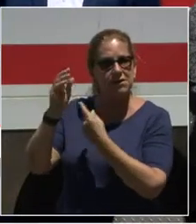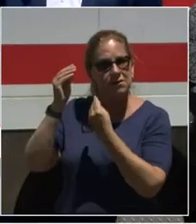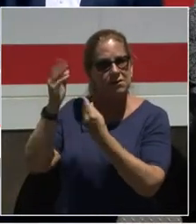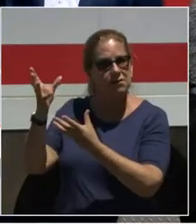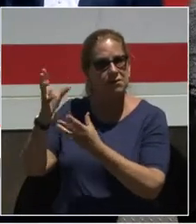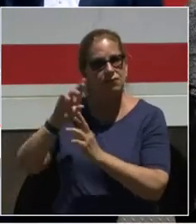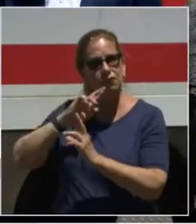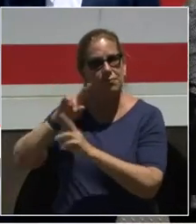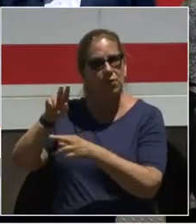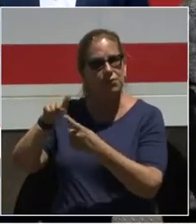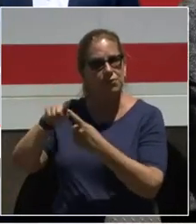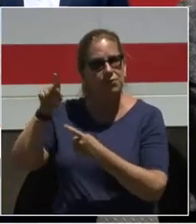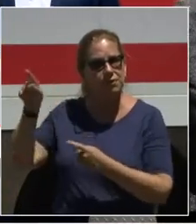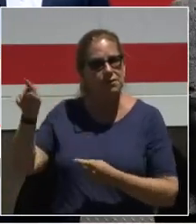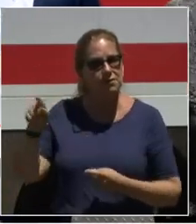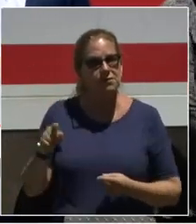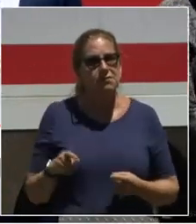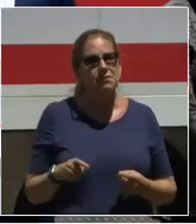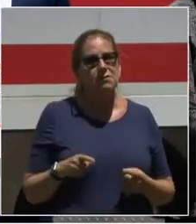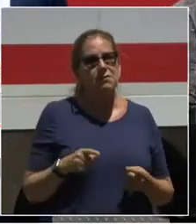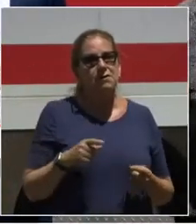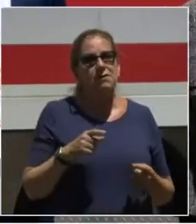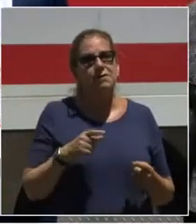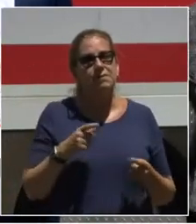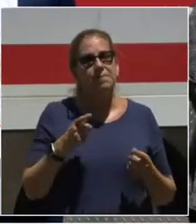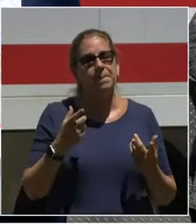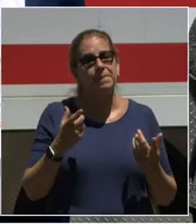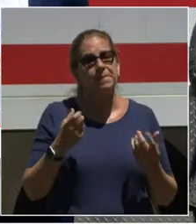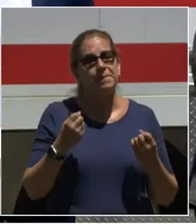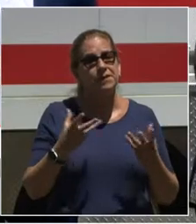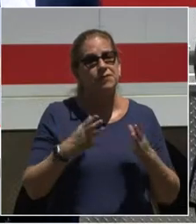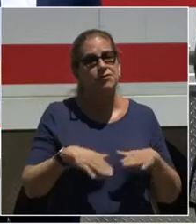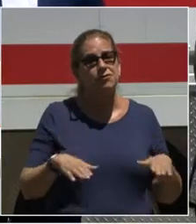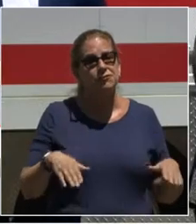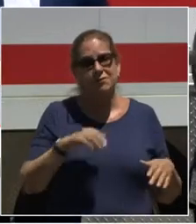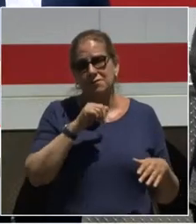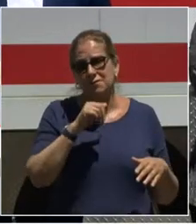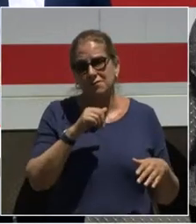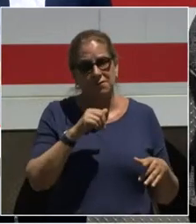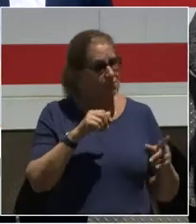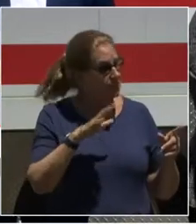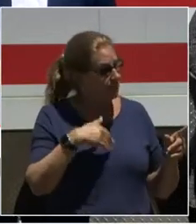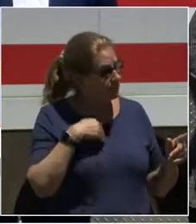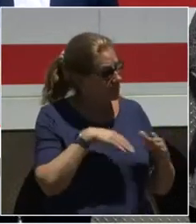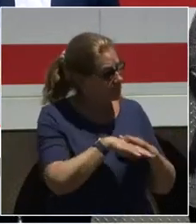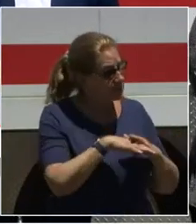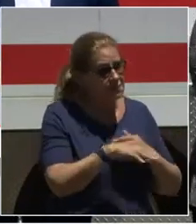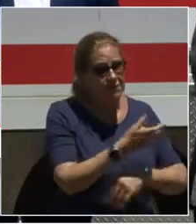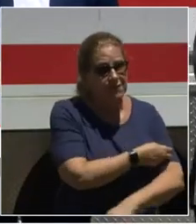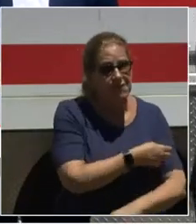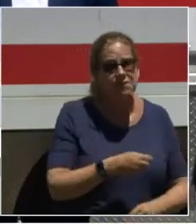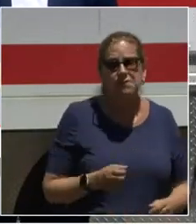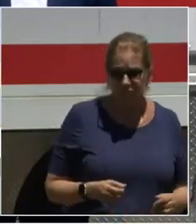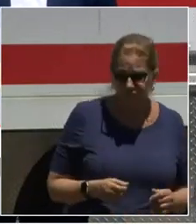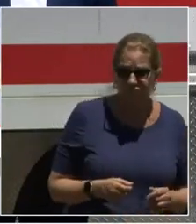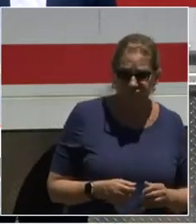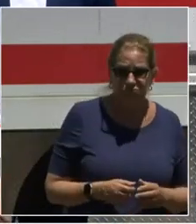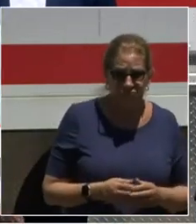these vans? Yes, undocumented students can access vaccinations at a number of sites throughout the city, vans included.